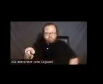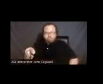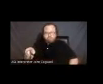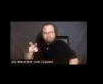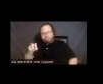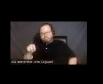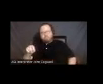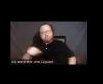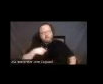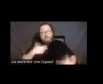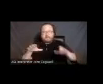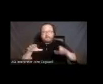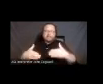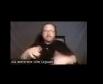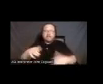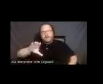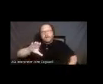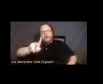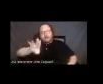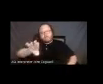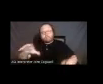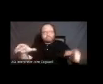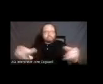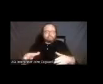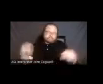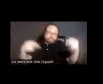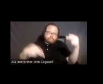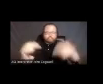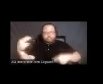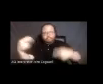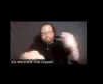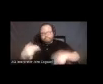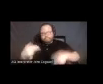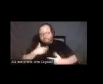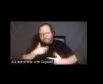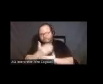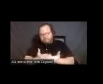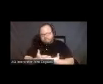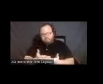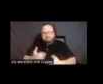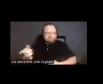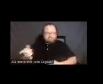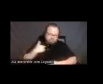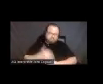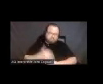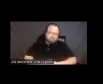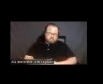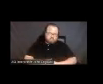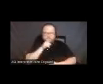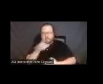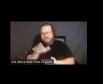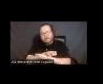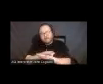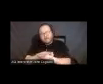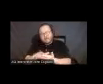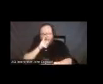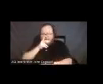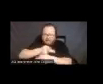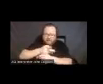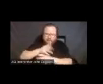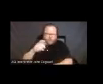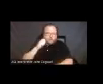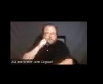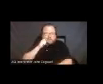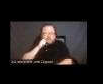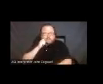there's like a club, so he has some. Yeah, they're so nice. You have to take care of like their